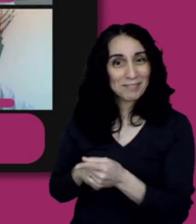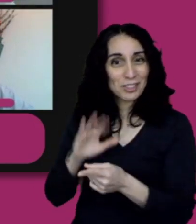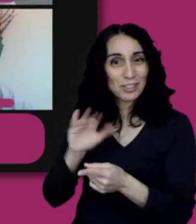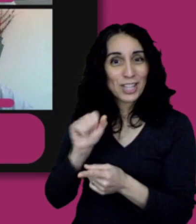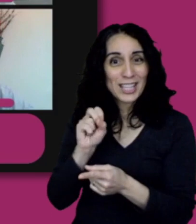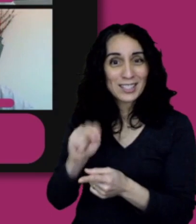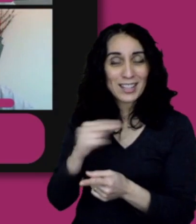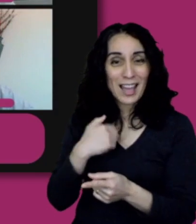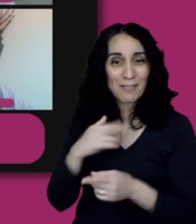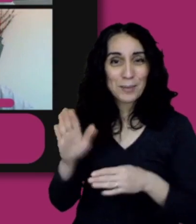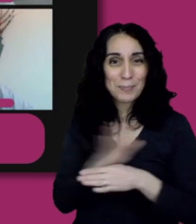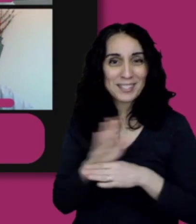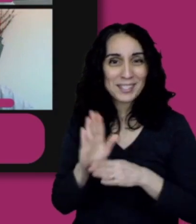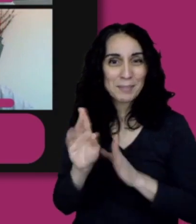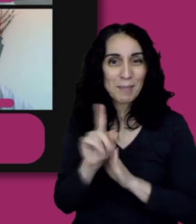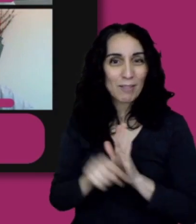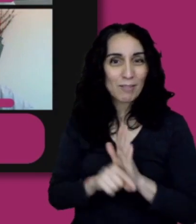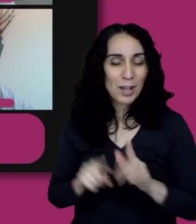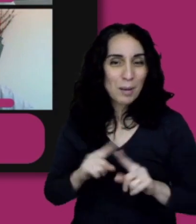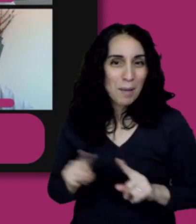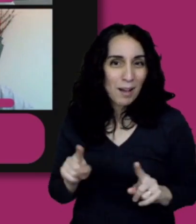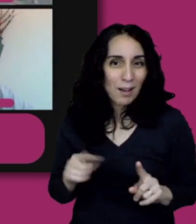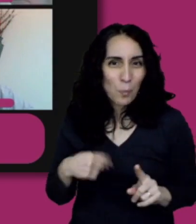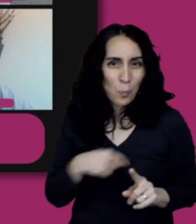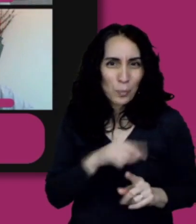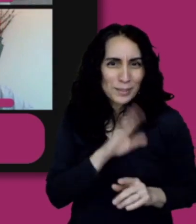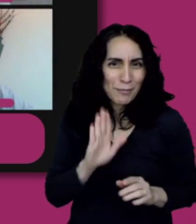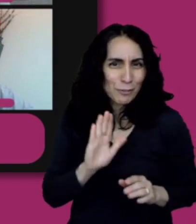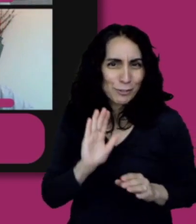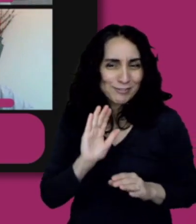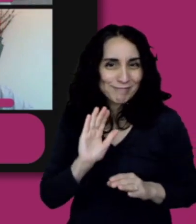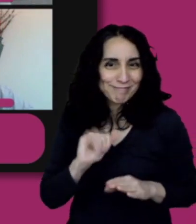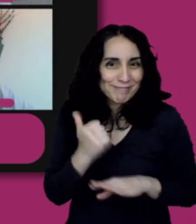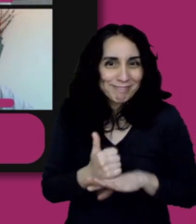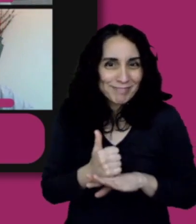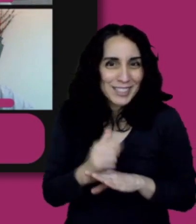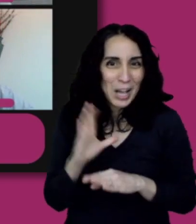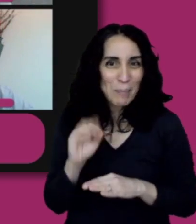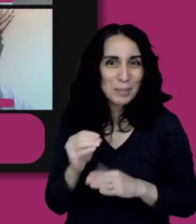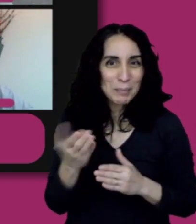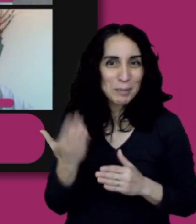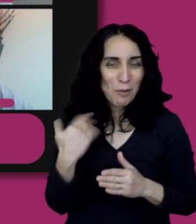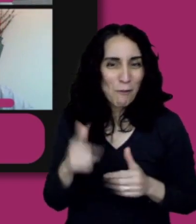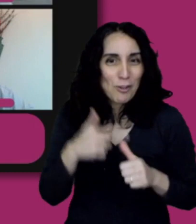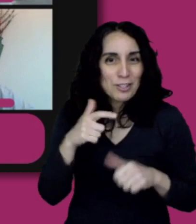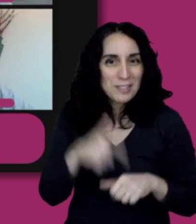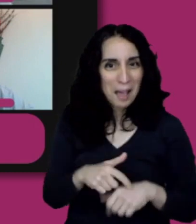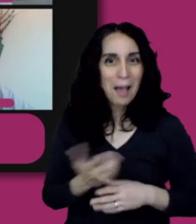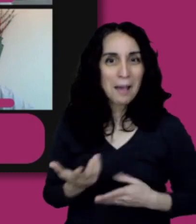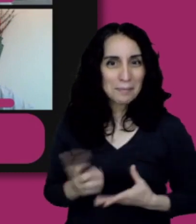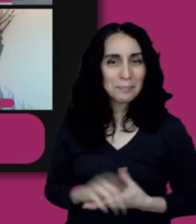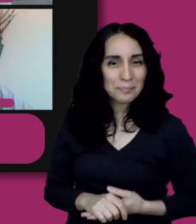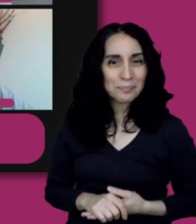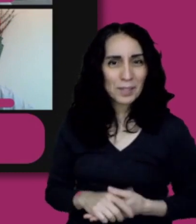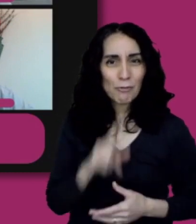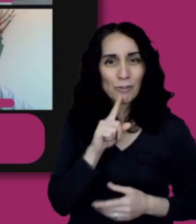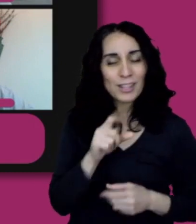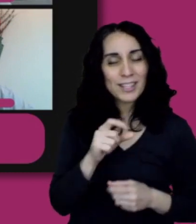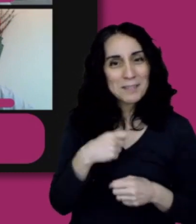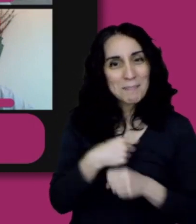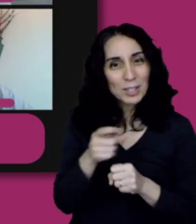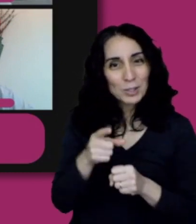Jason, you know, has the business background, but we've never launched a company before. And it does force